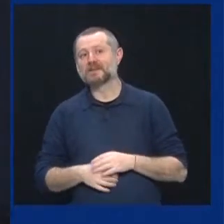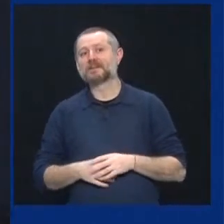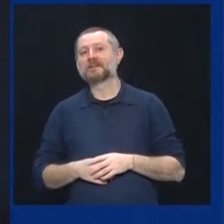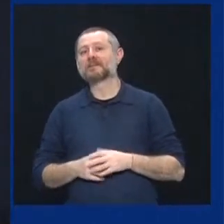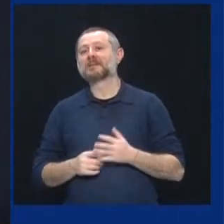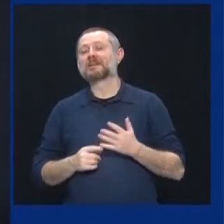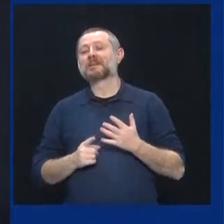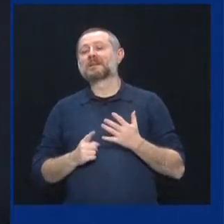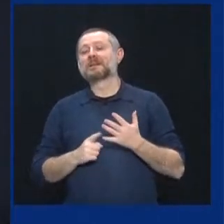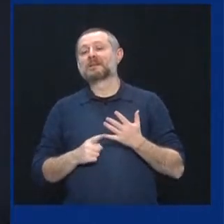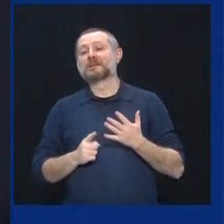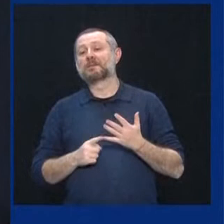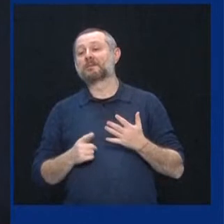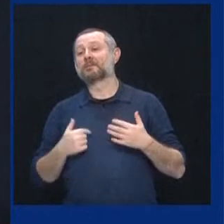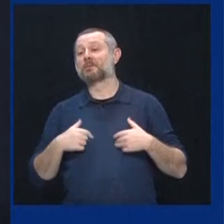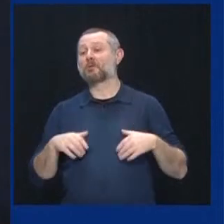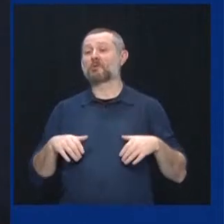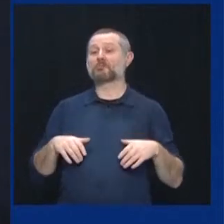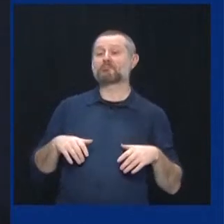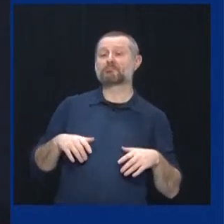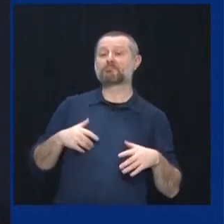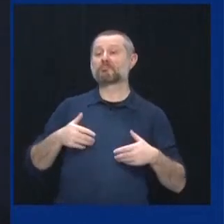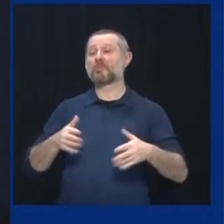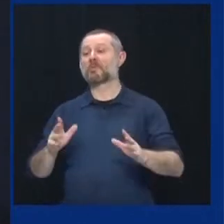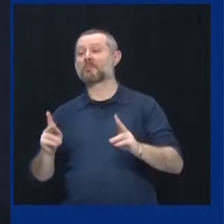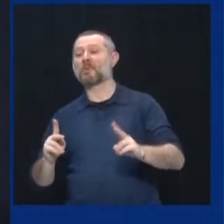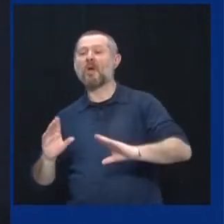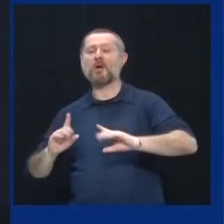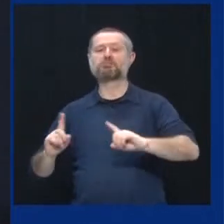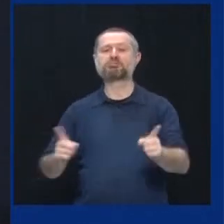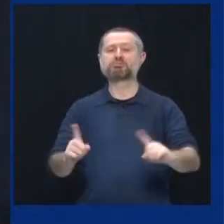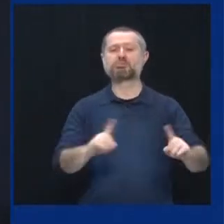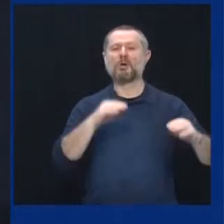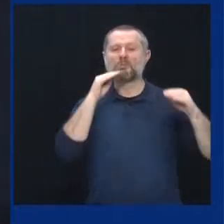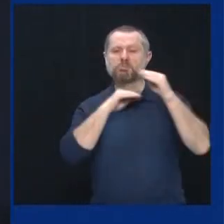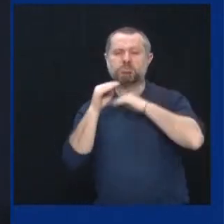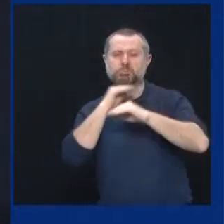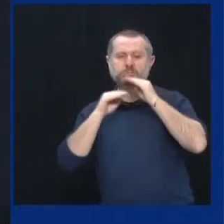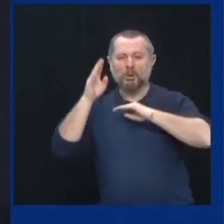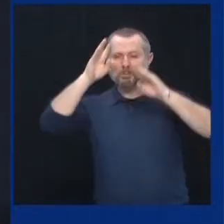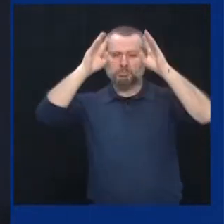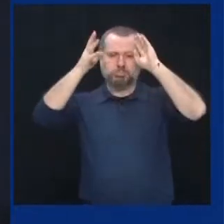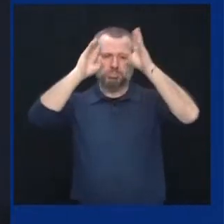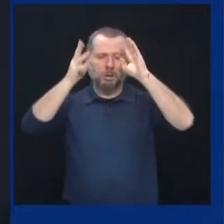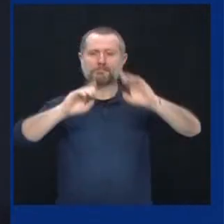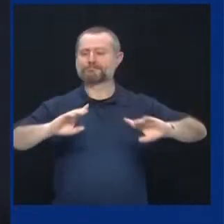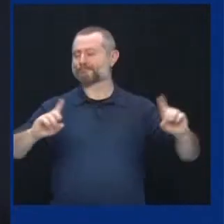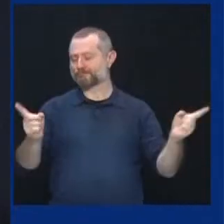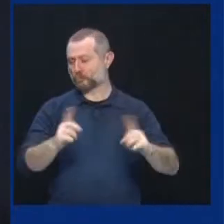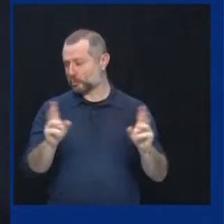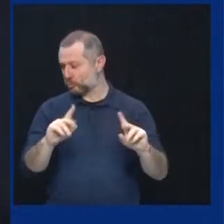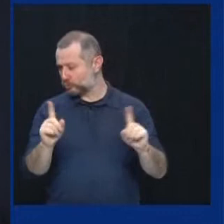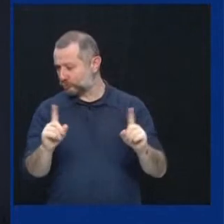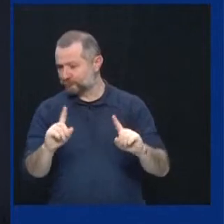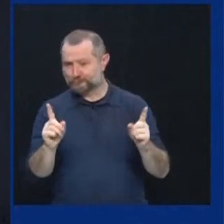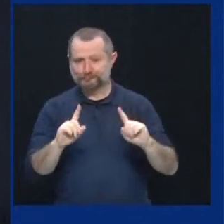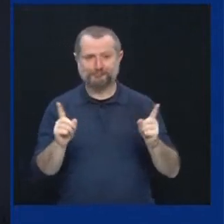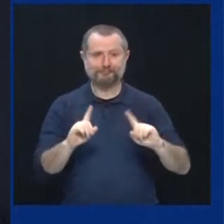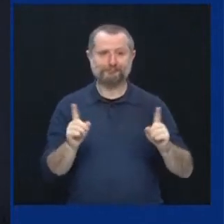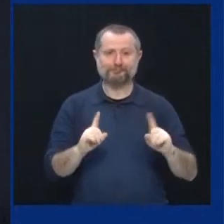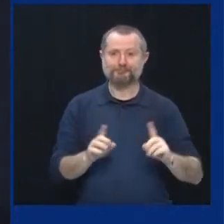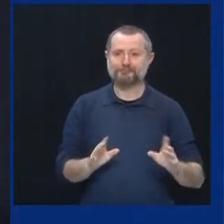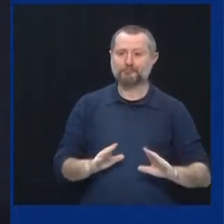don't be complacent in allowing untruths to go forward, because